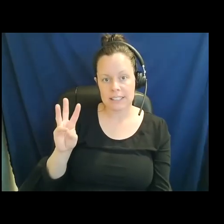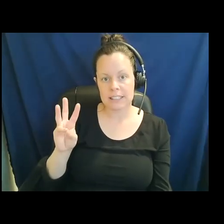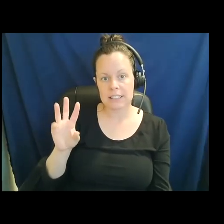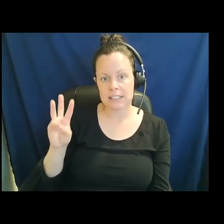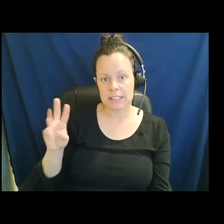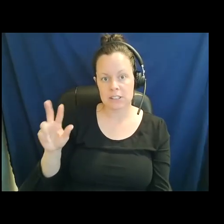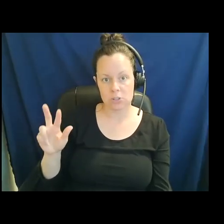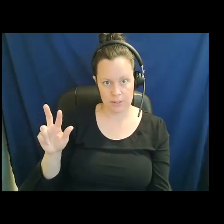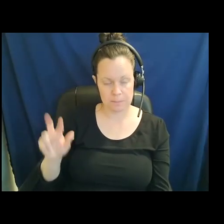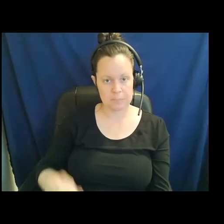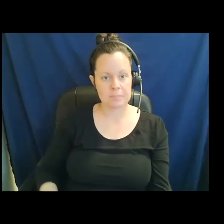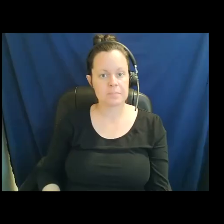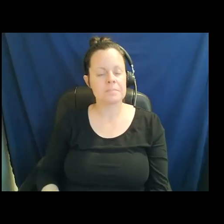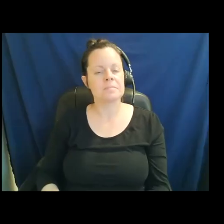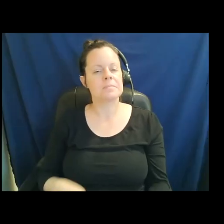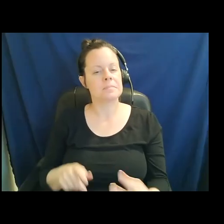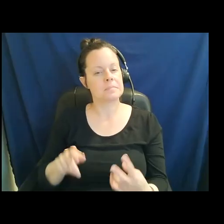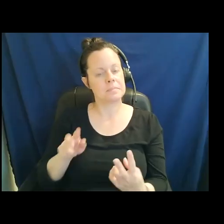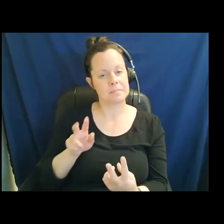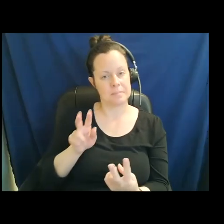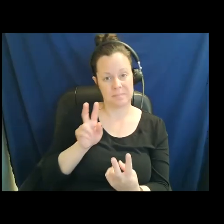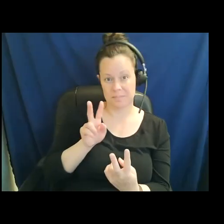855-944-3663. Neither of these,